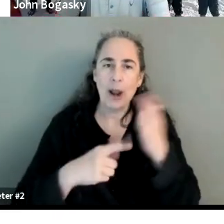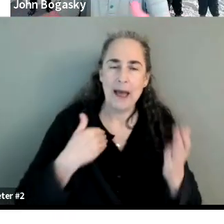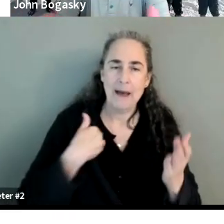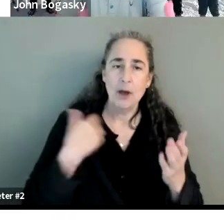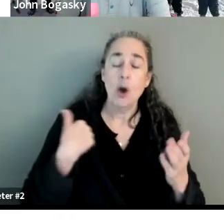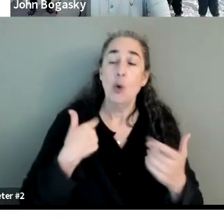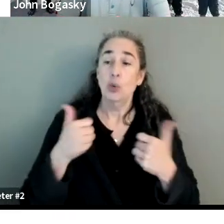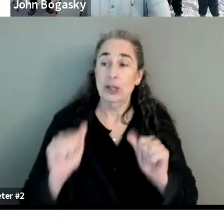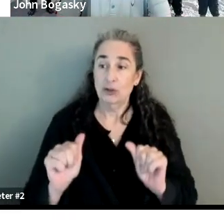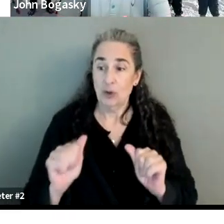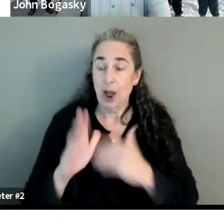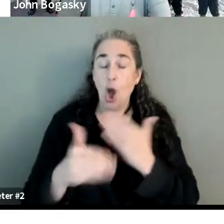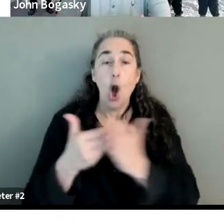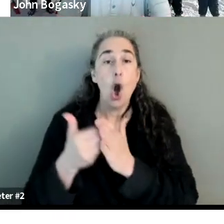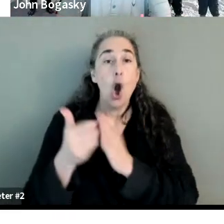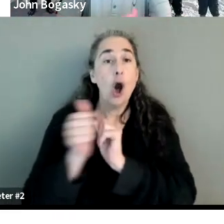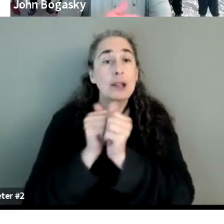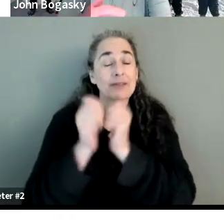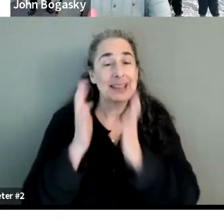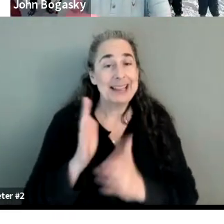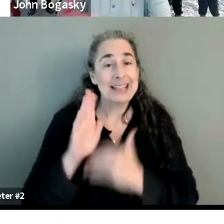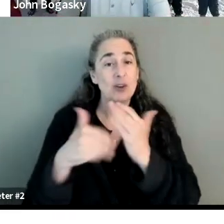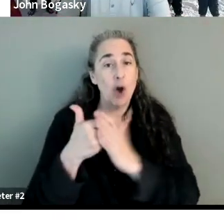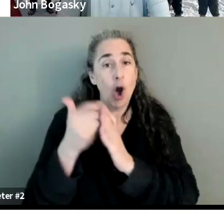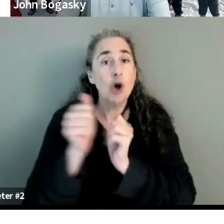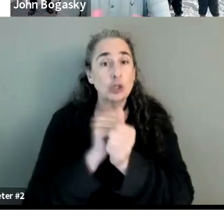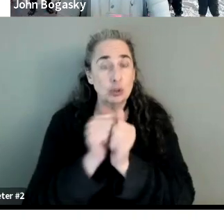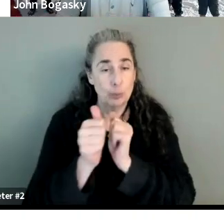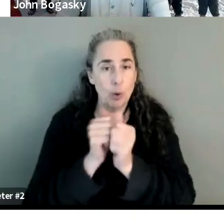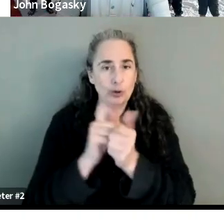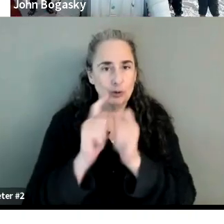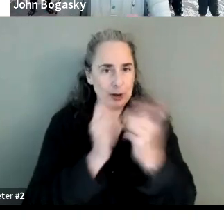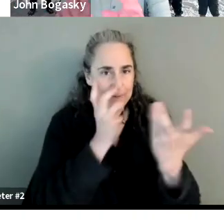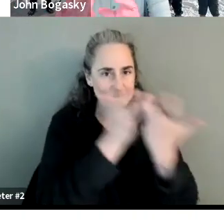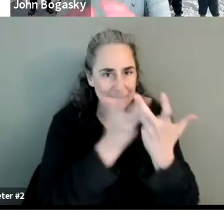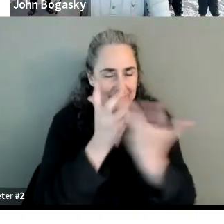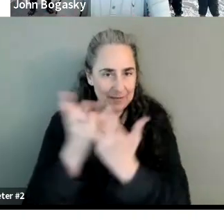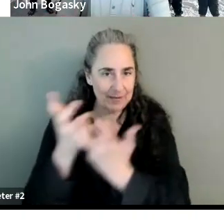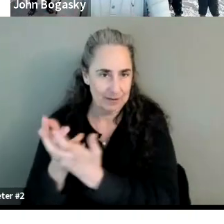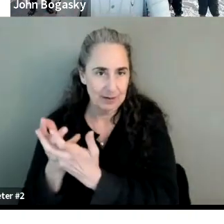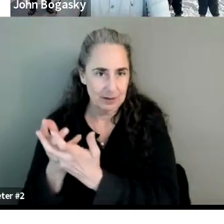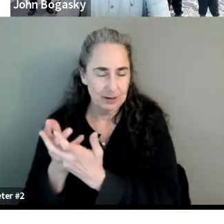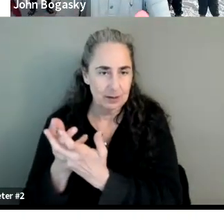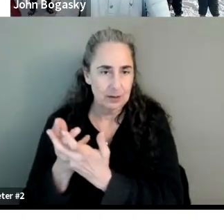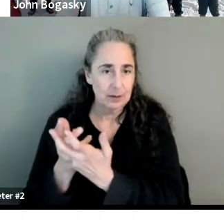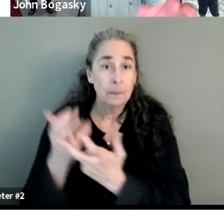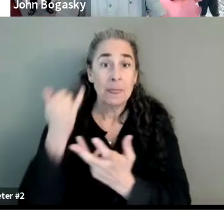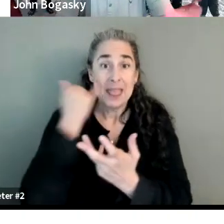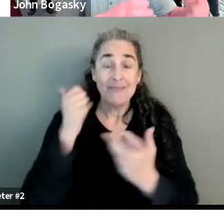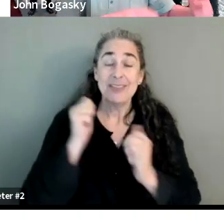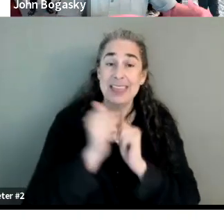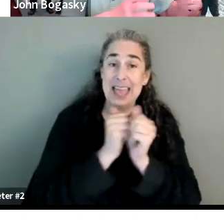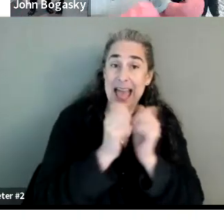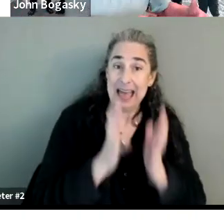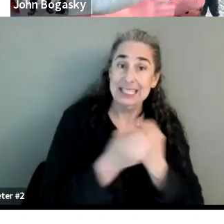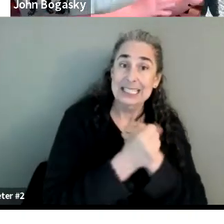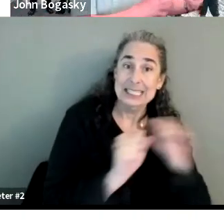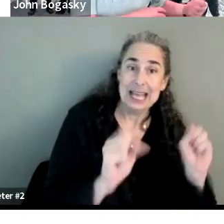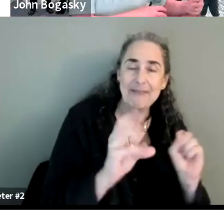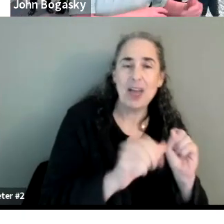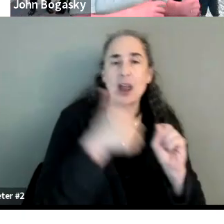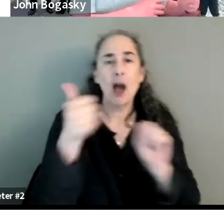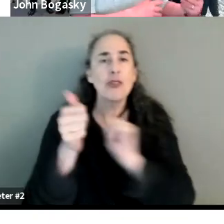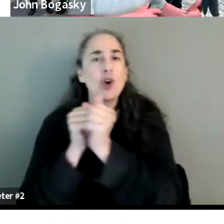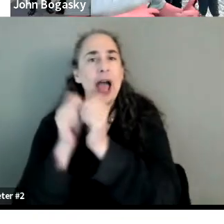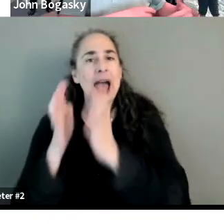to accommodate all of the athletes in all of the sports, so long as we can do it and keep the athlete safe and keep the other athletes safe and